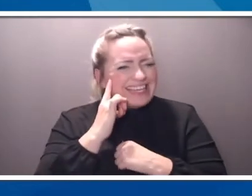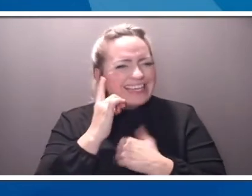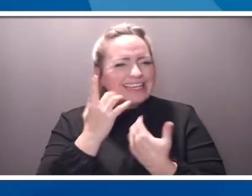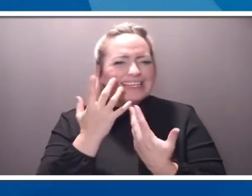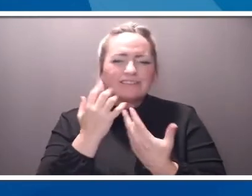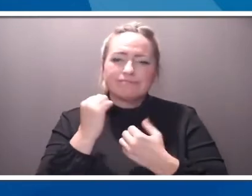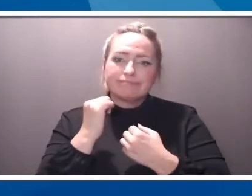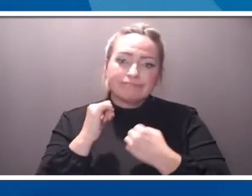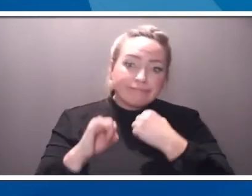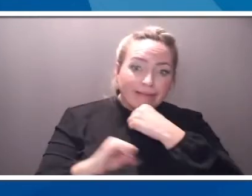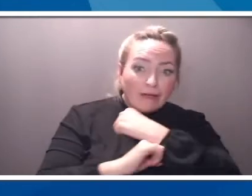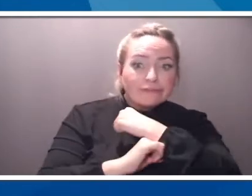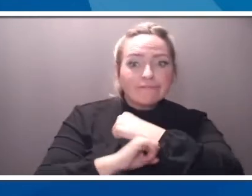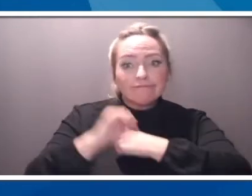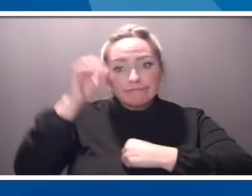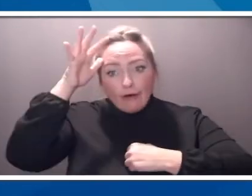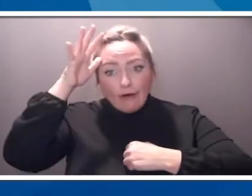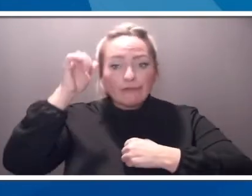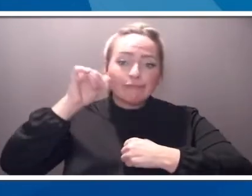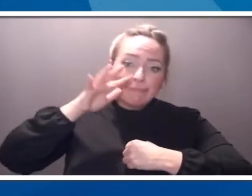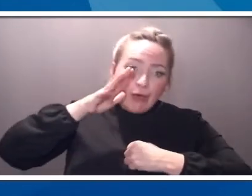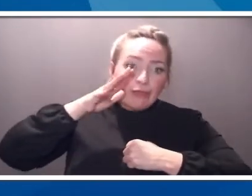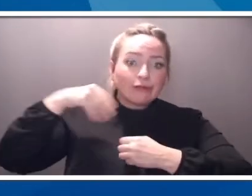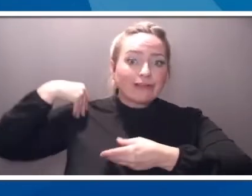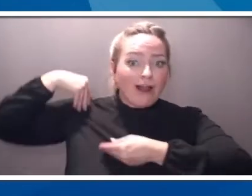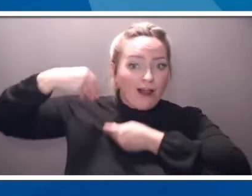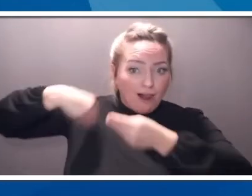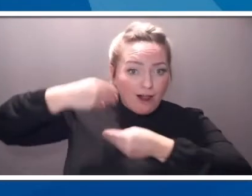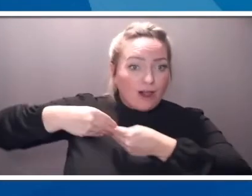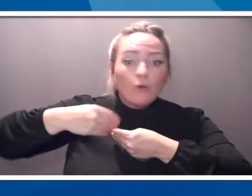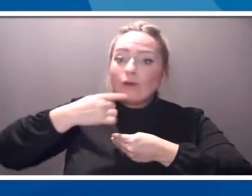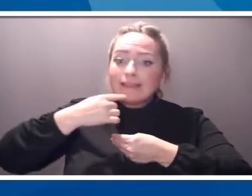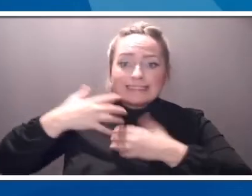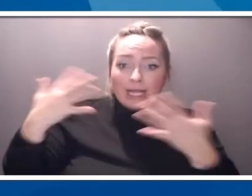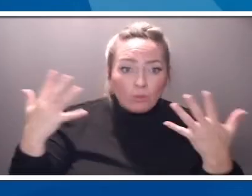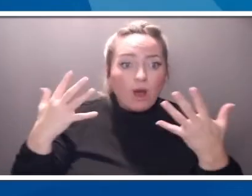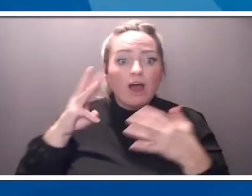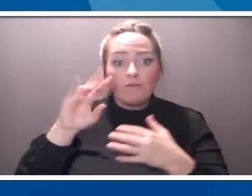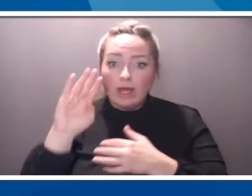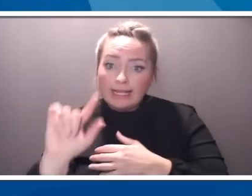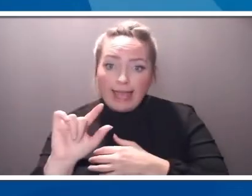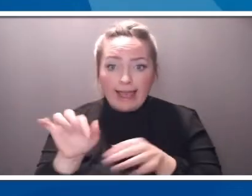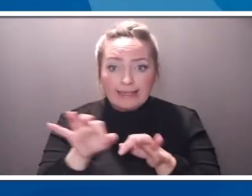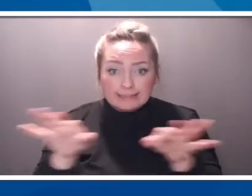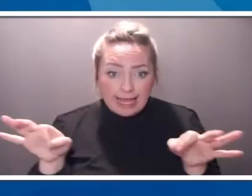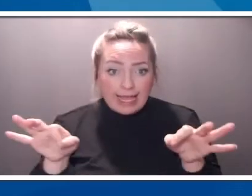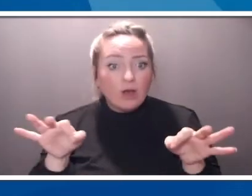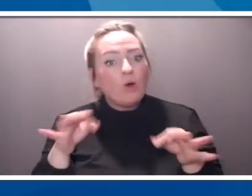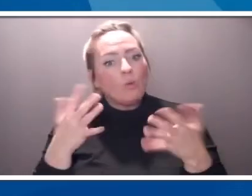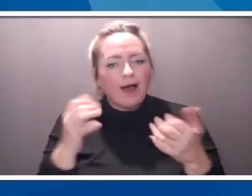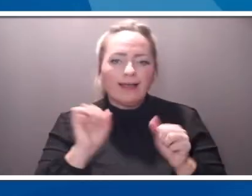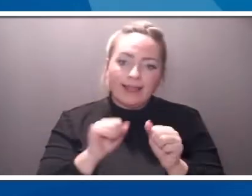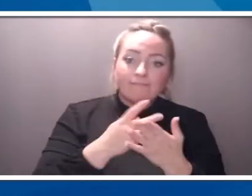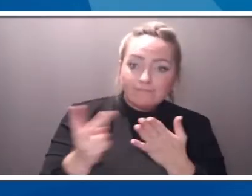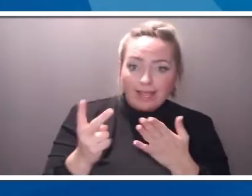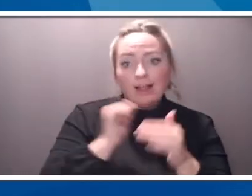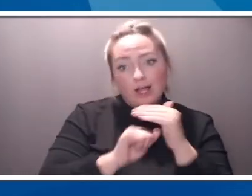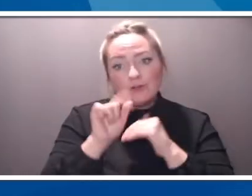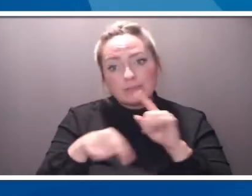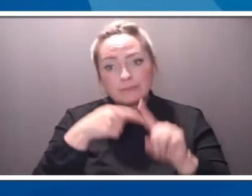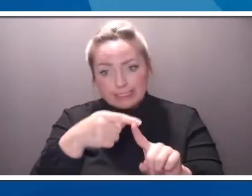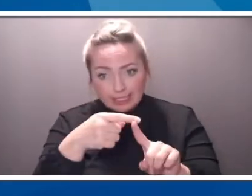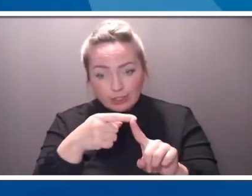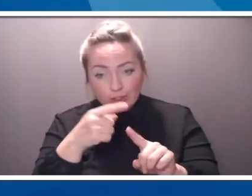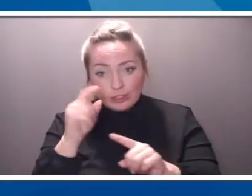well, I think what the founding fathers / mothers of WCAG meant to say, and then there's a whole argument about why I can